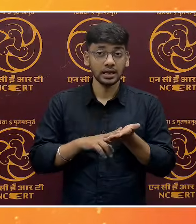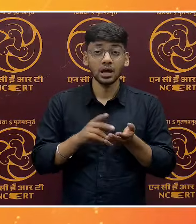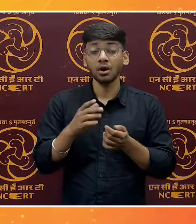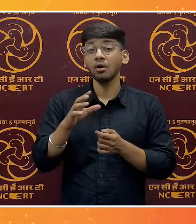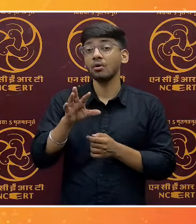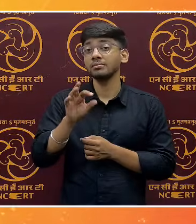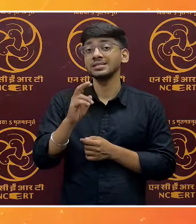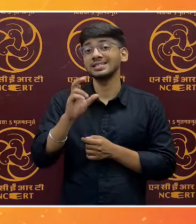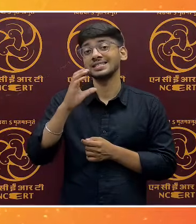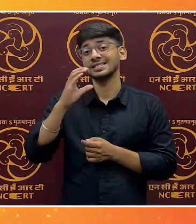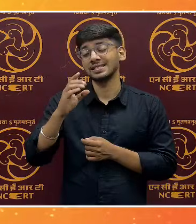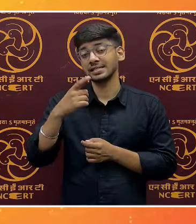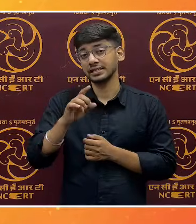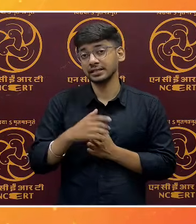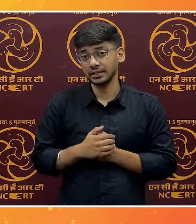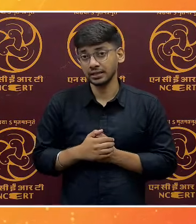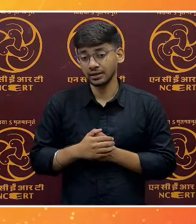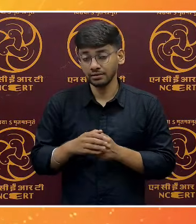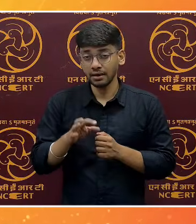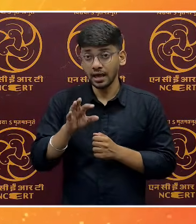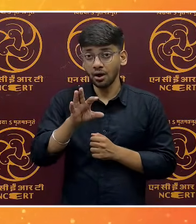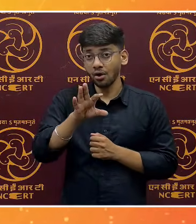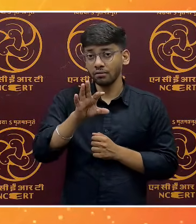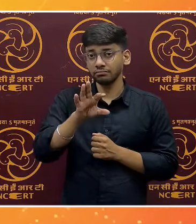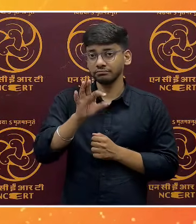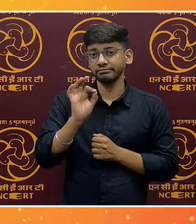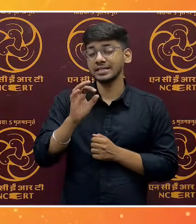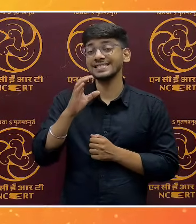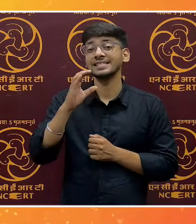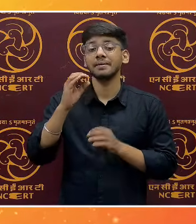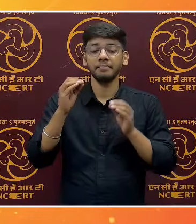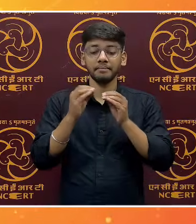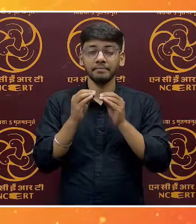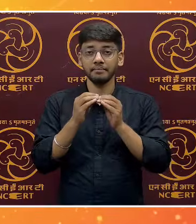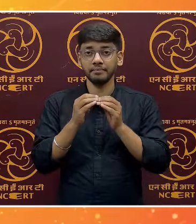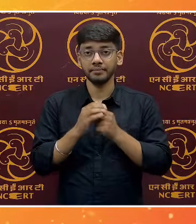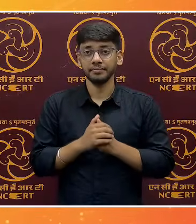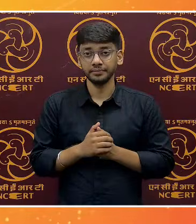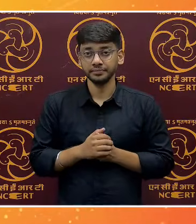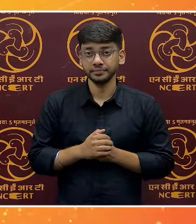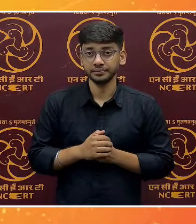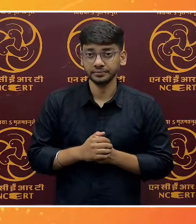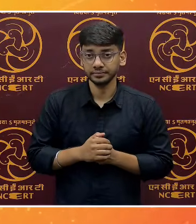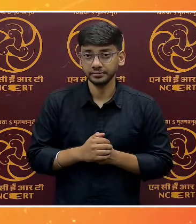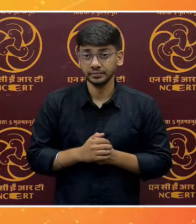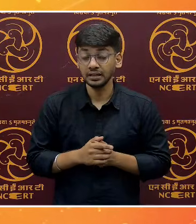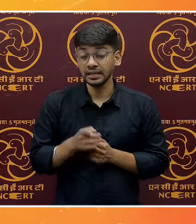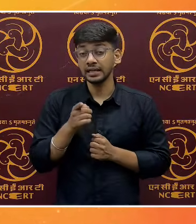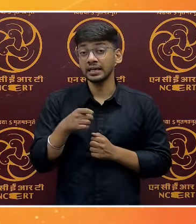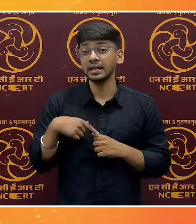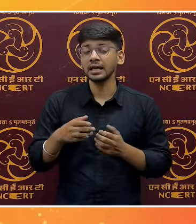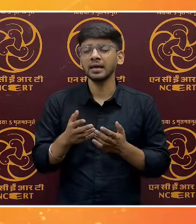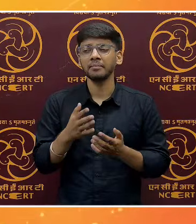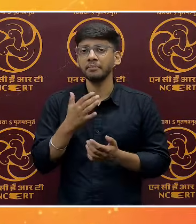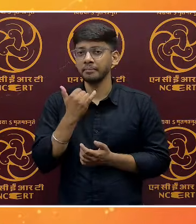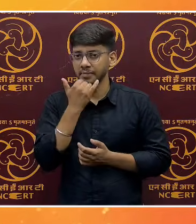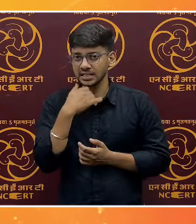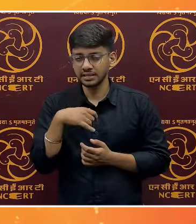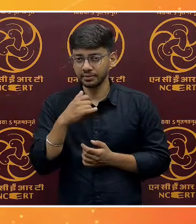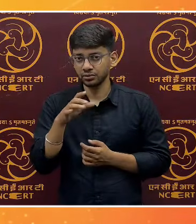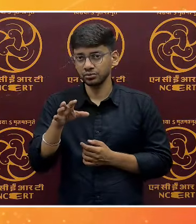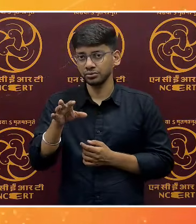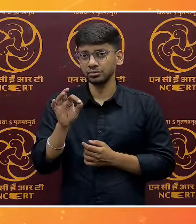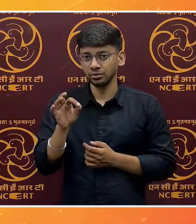is correct. Option B is correct. So here by mistake I have chosen this option C, and this there is no second